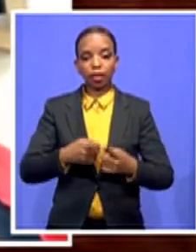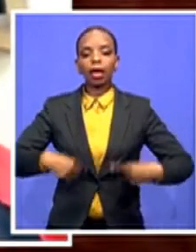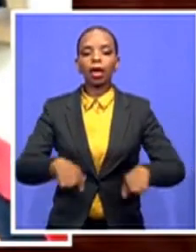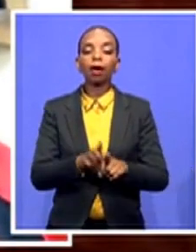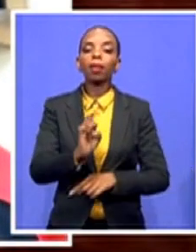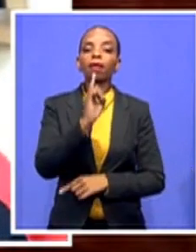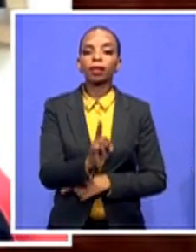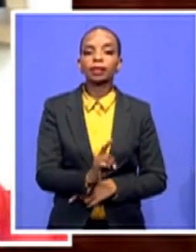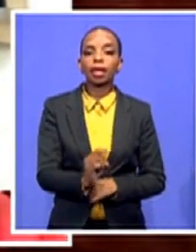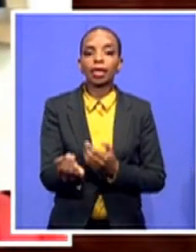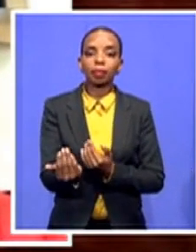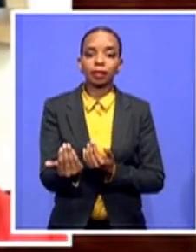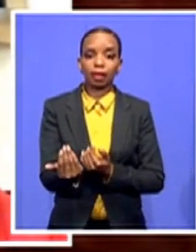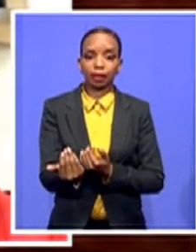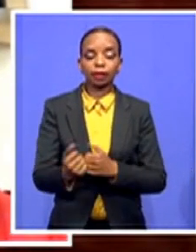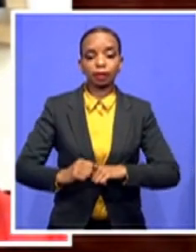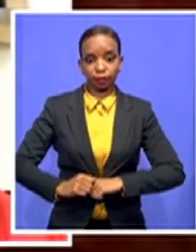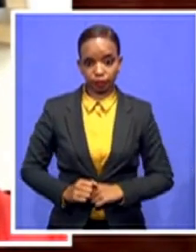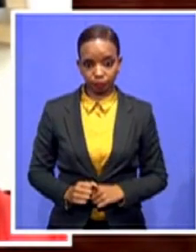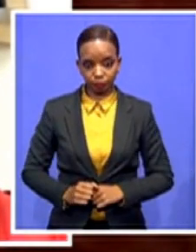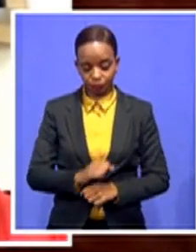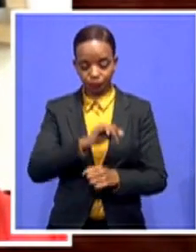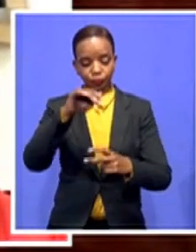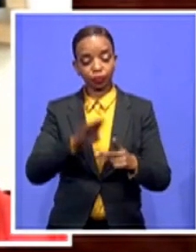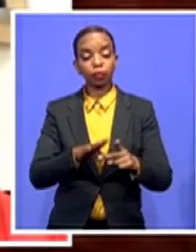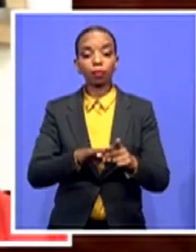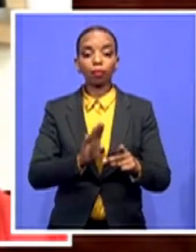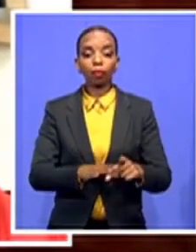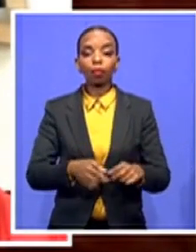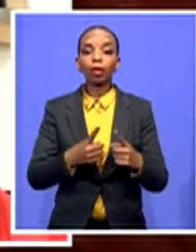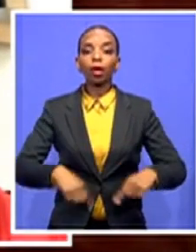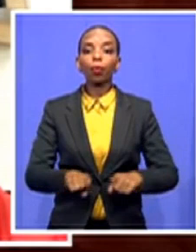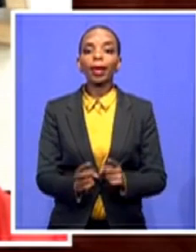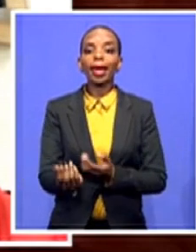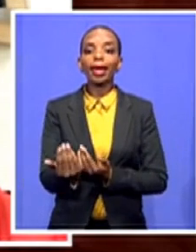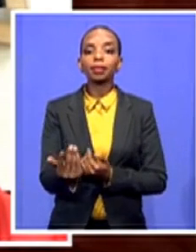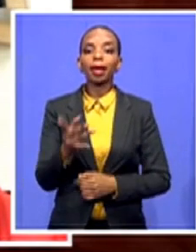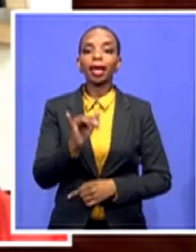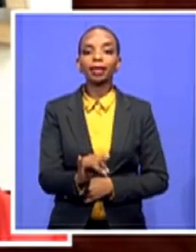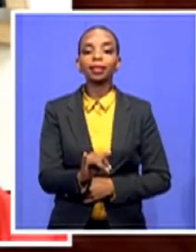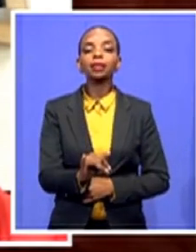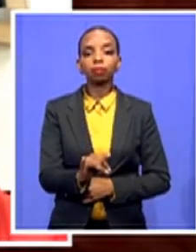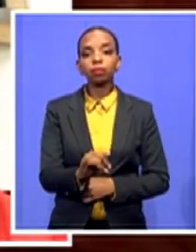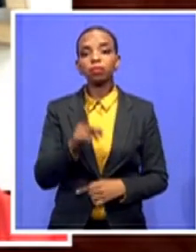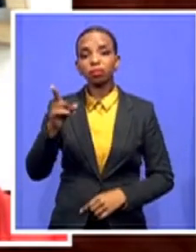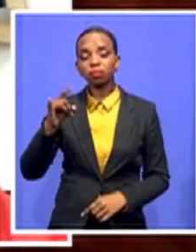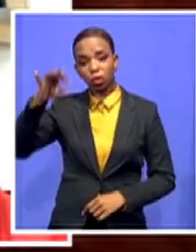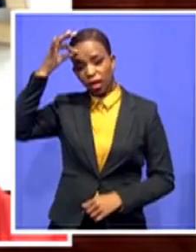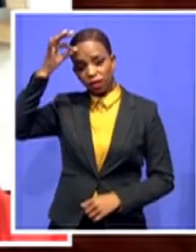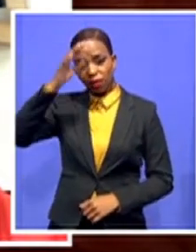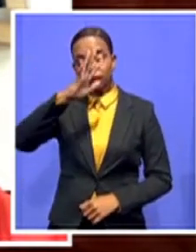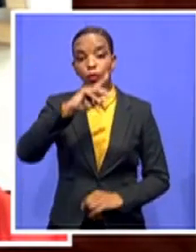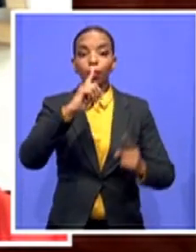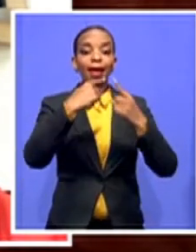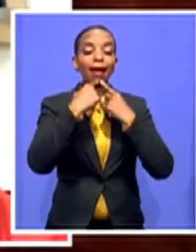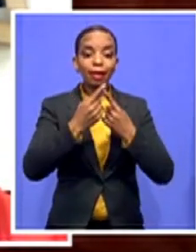second expectation is that we expect that government is going to announce a zero-based budgeting. And